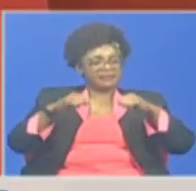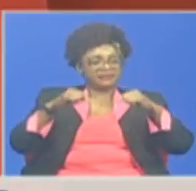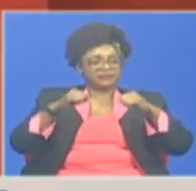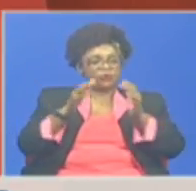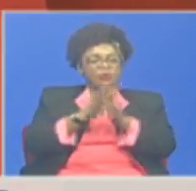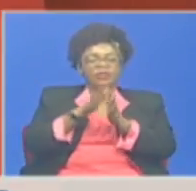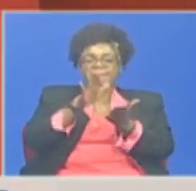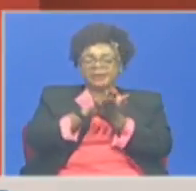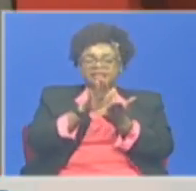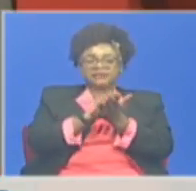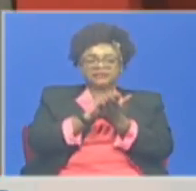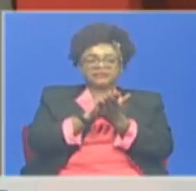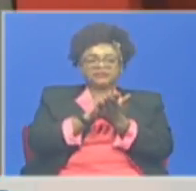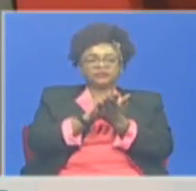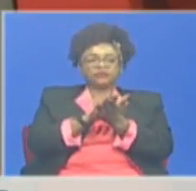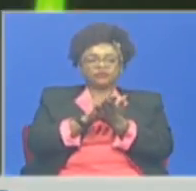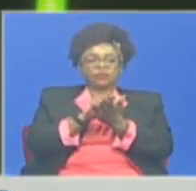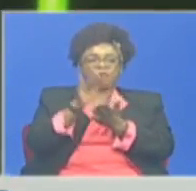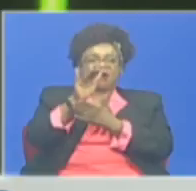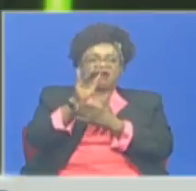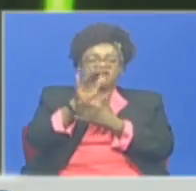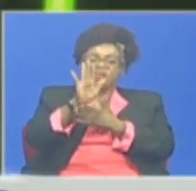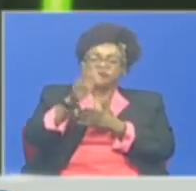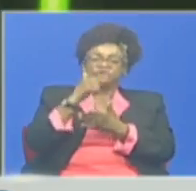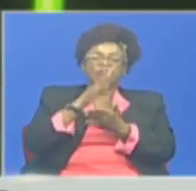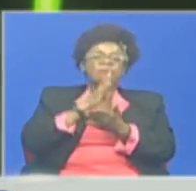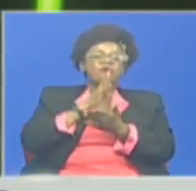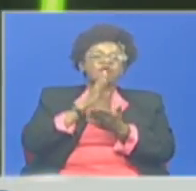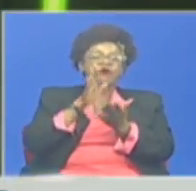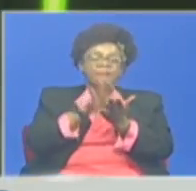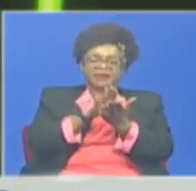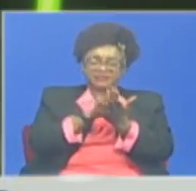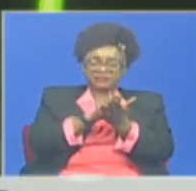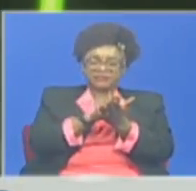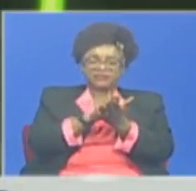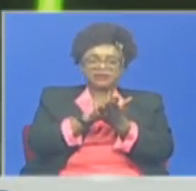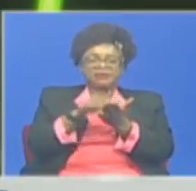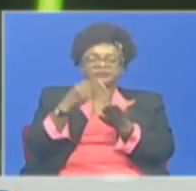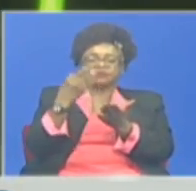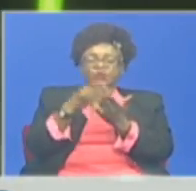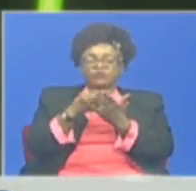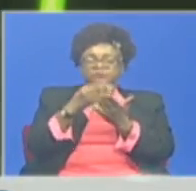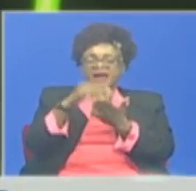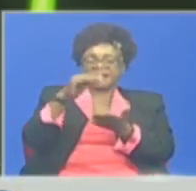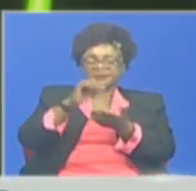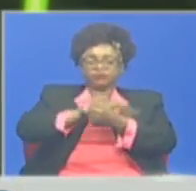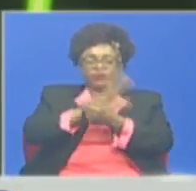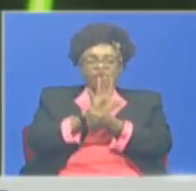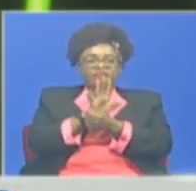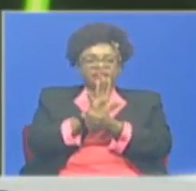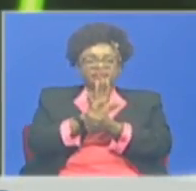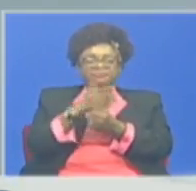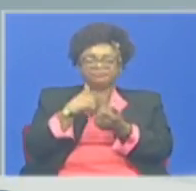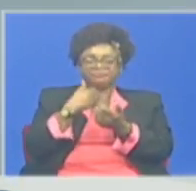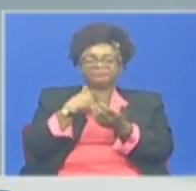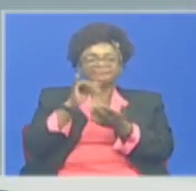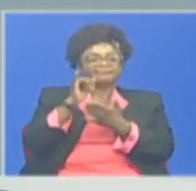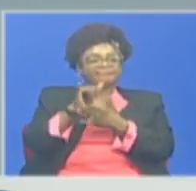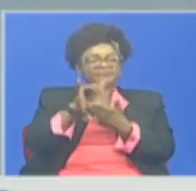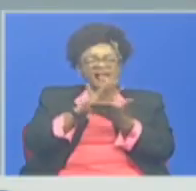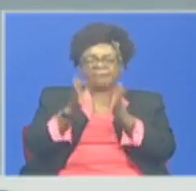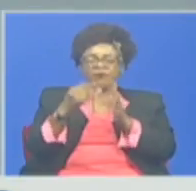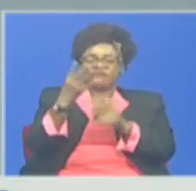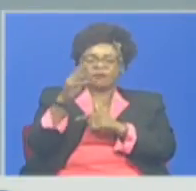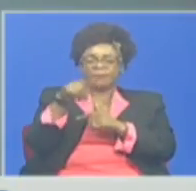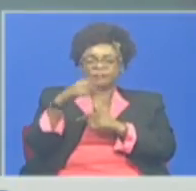to afford borrowers relief in view of the economic downturn caused by COVID-19. The restructured amount accounts for about